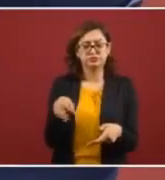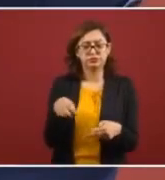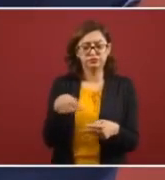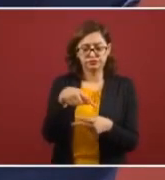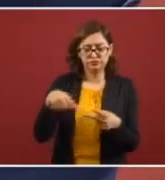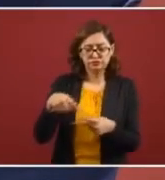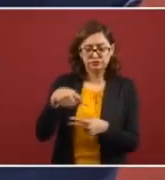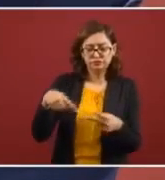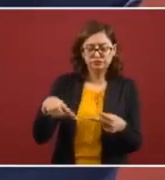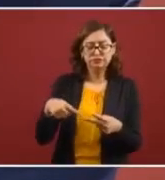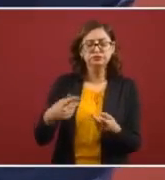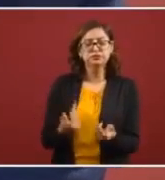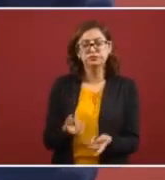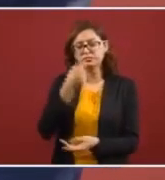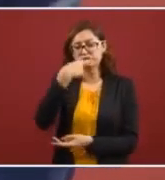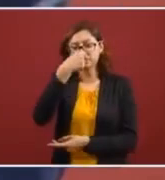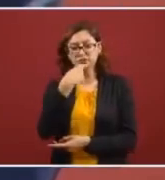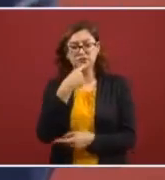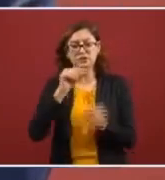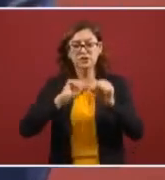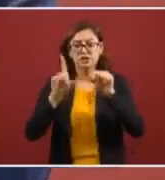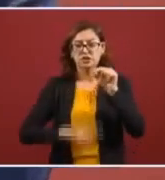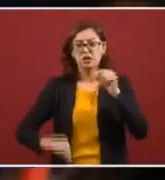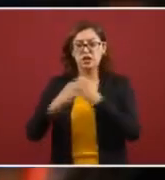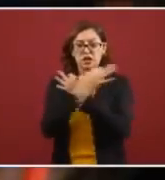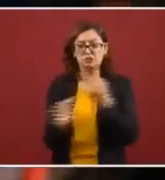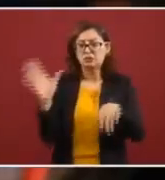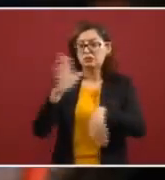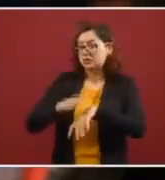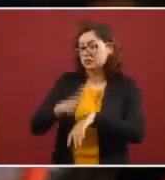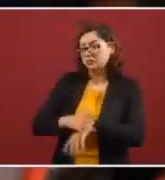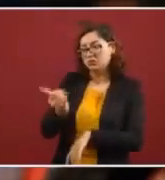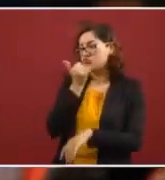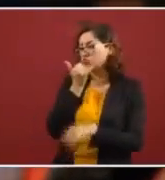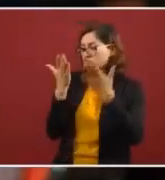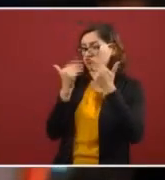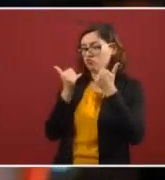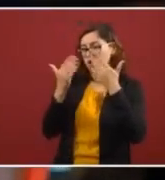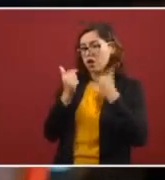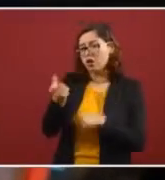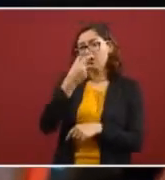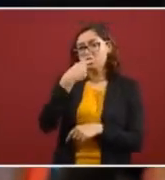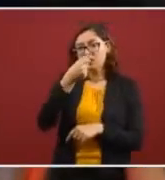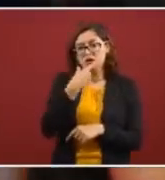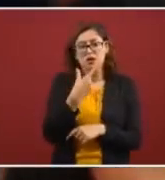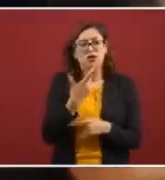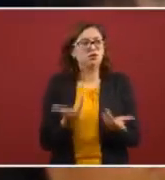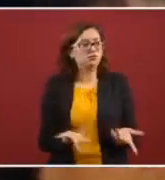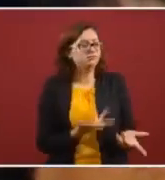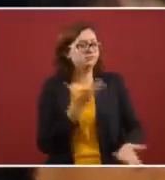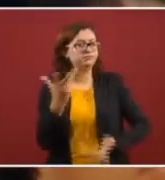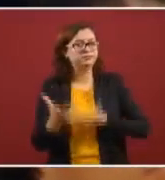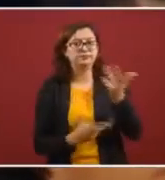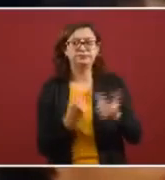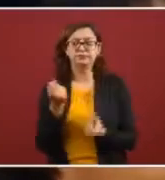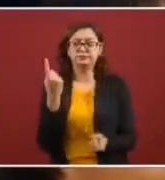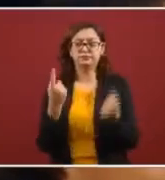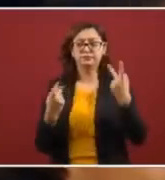Parkinson's, they said that there's national shortage, and some